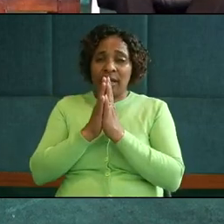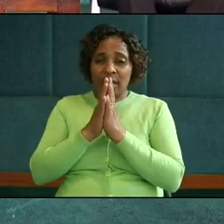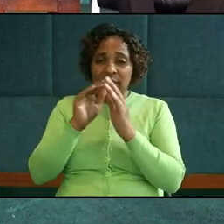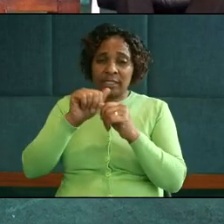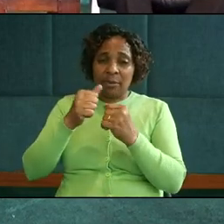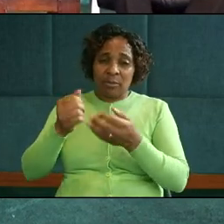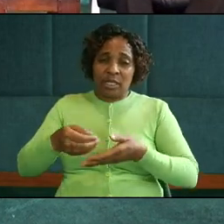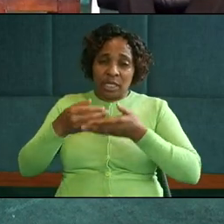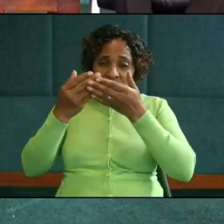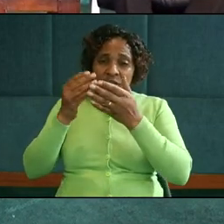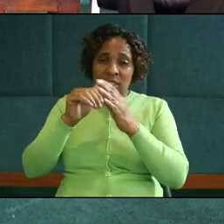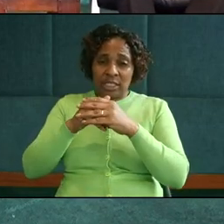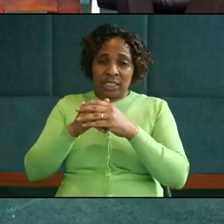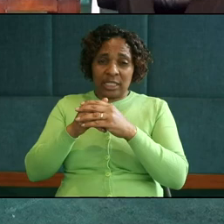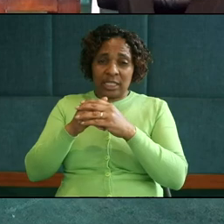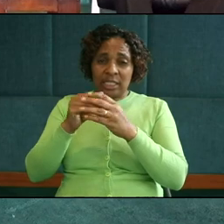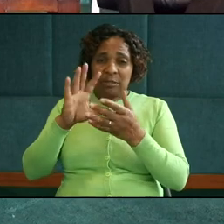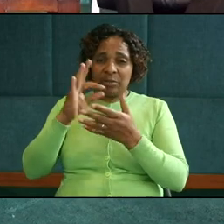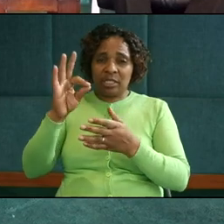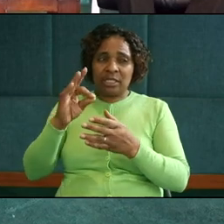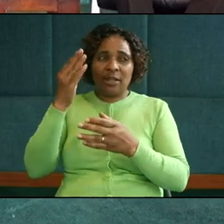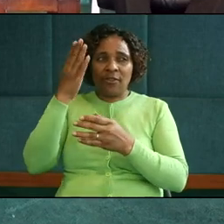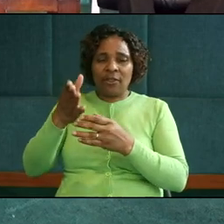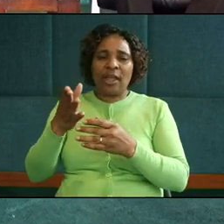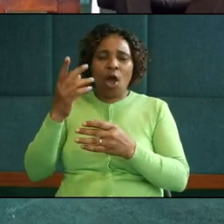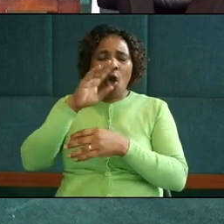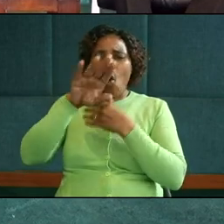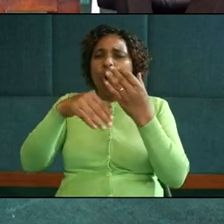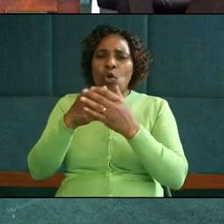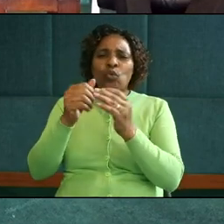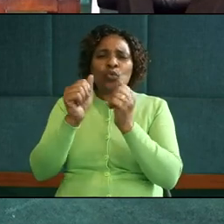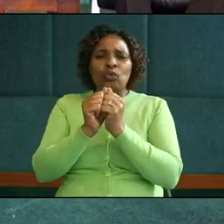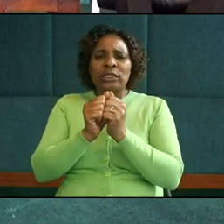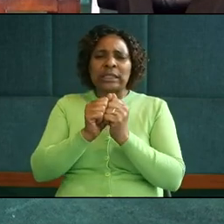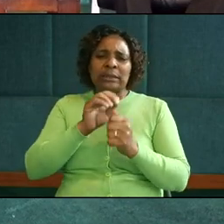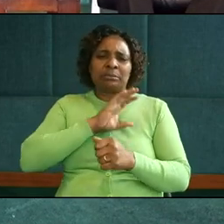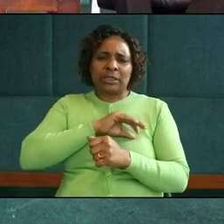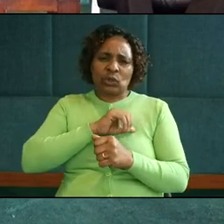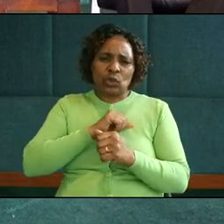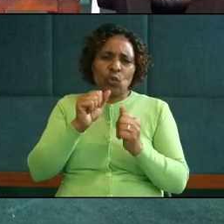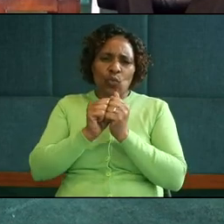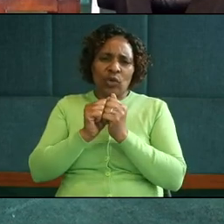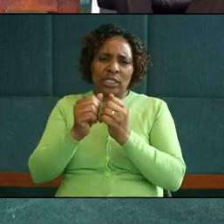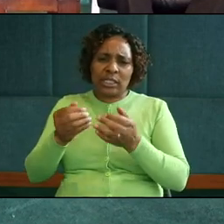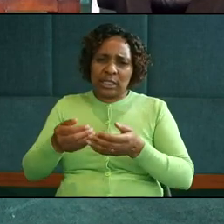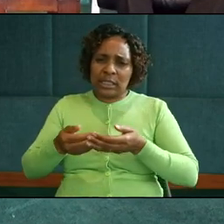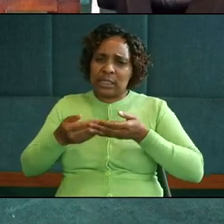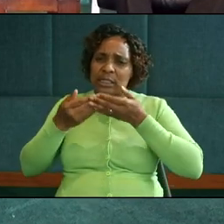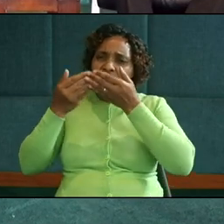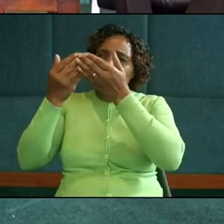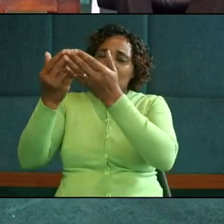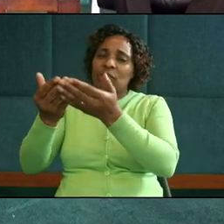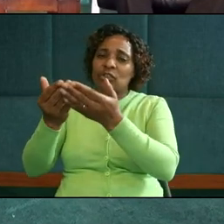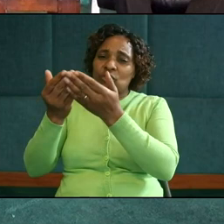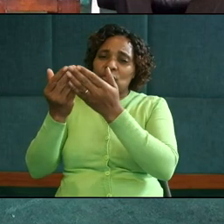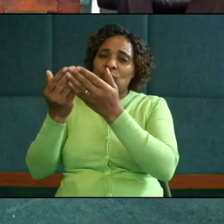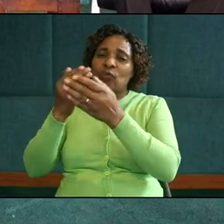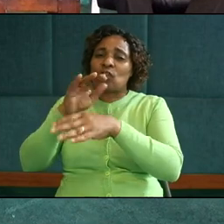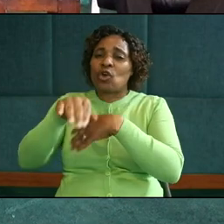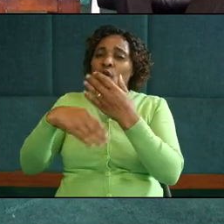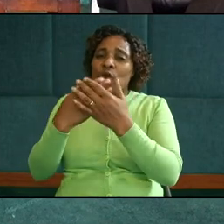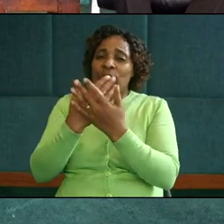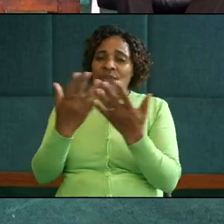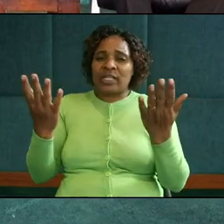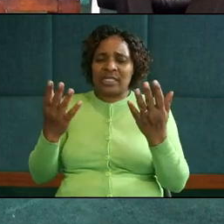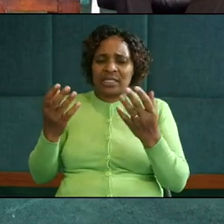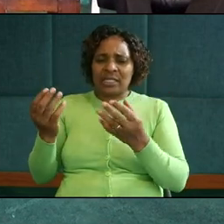Spirit, and watching thereunto with all perseverance and supplication for all saints. This is an admonition